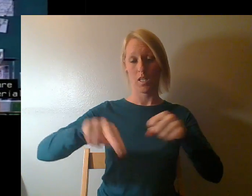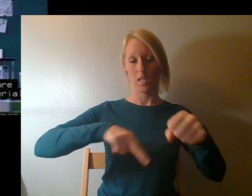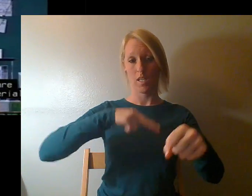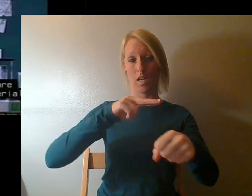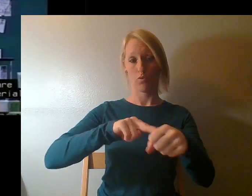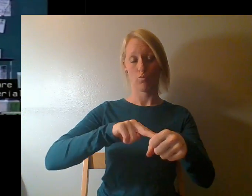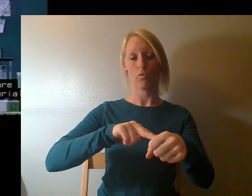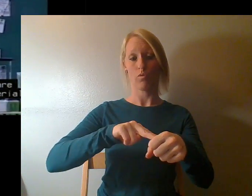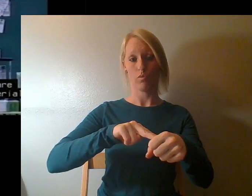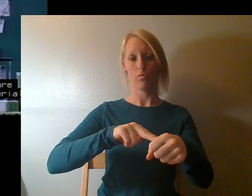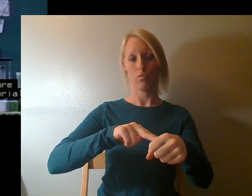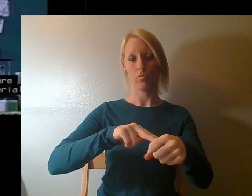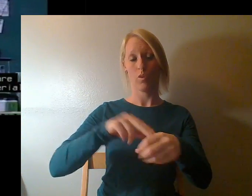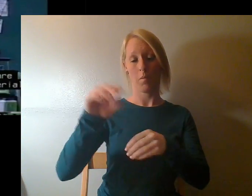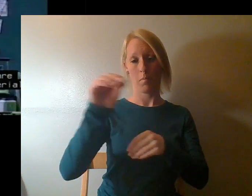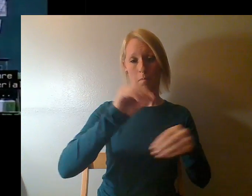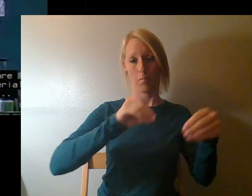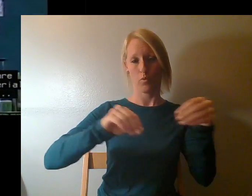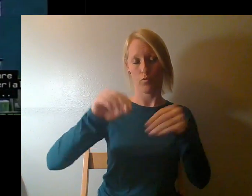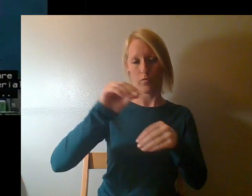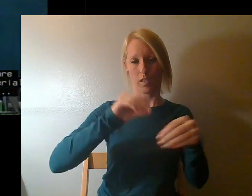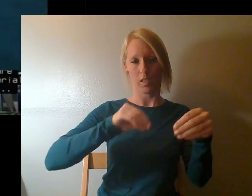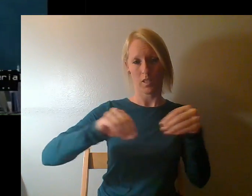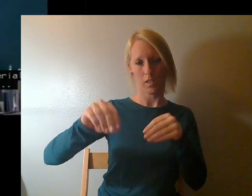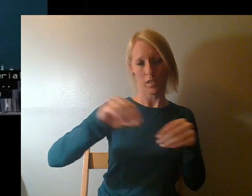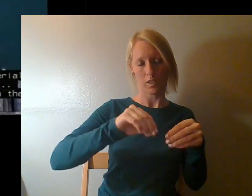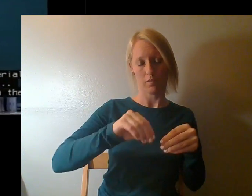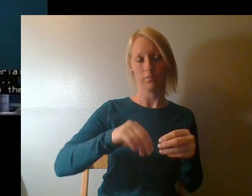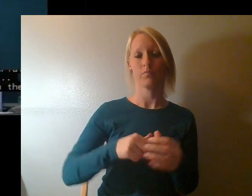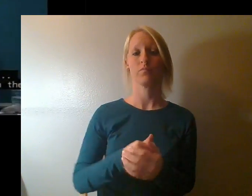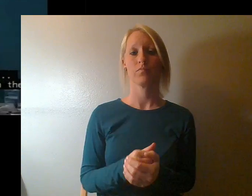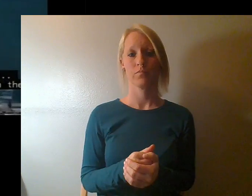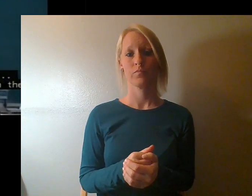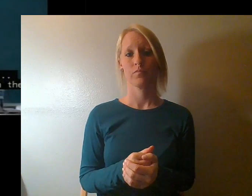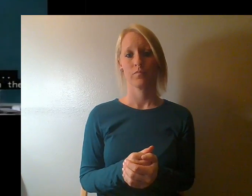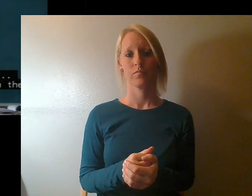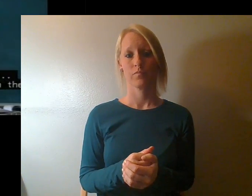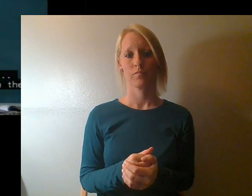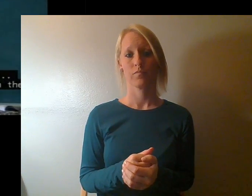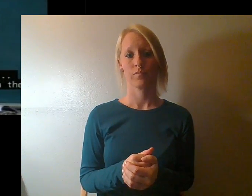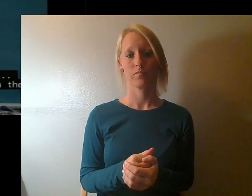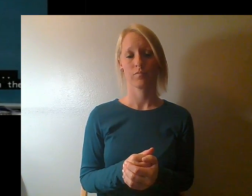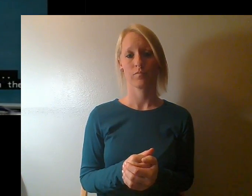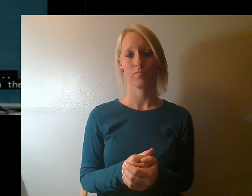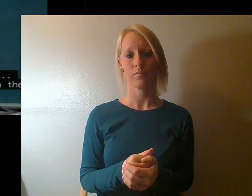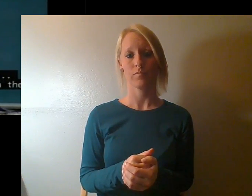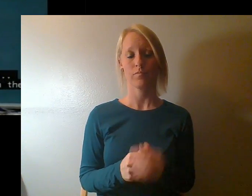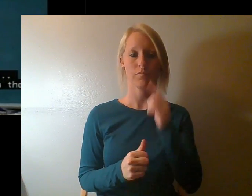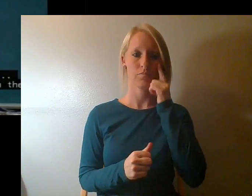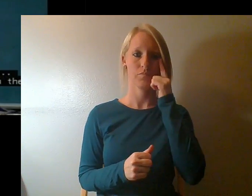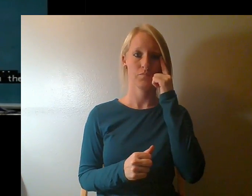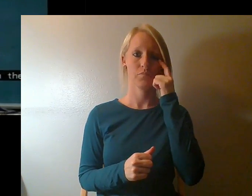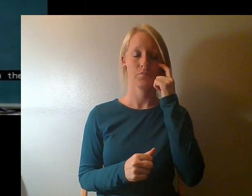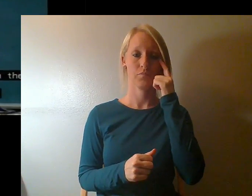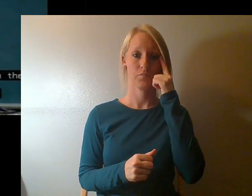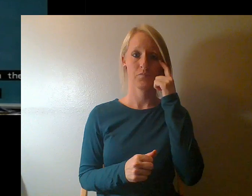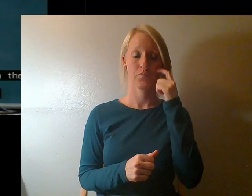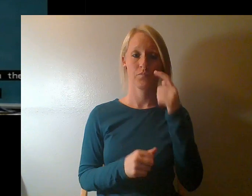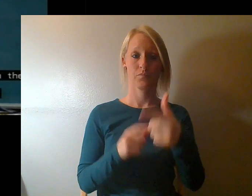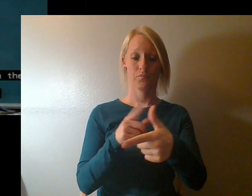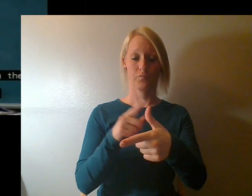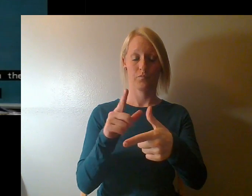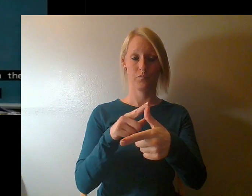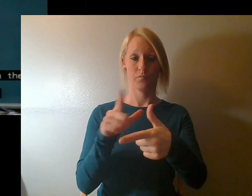material. Let's start by saying that right. Let's write that right from the start. All right. Both